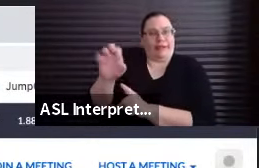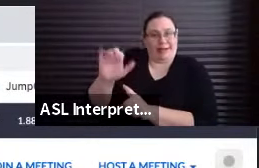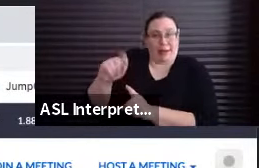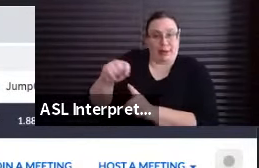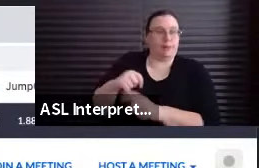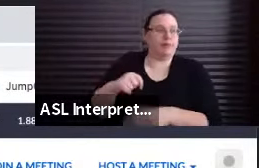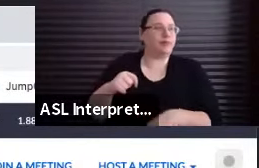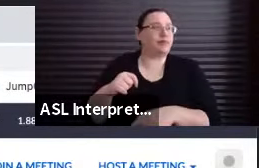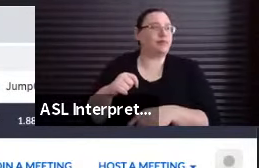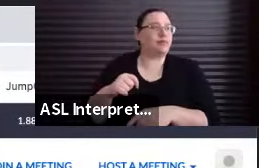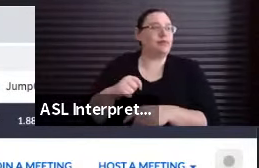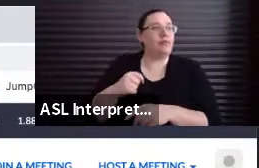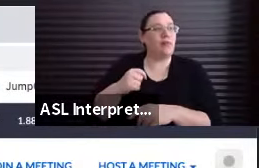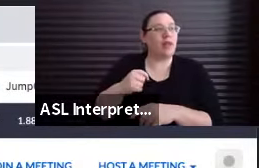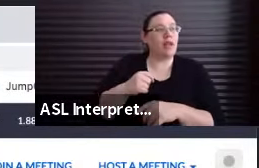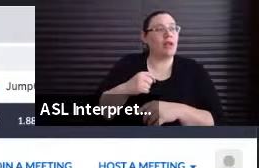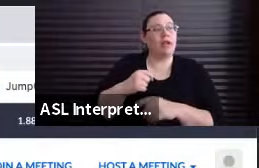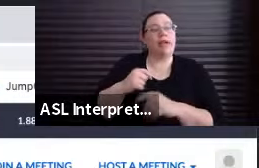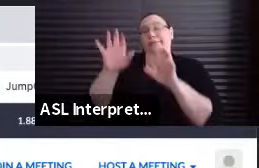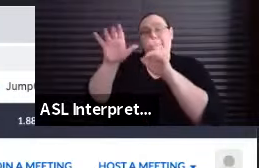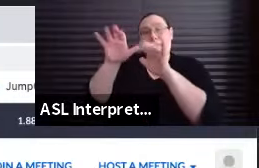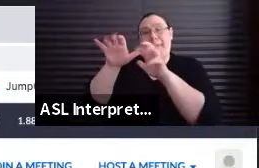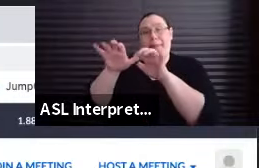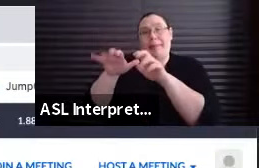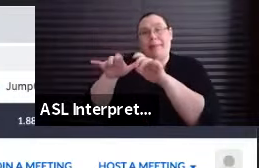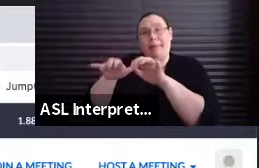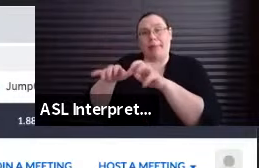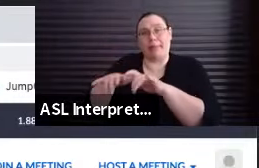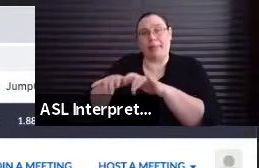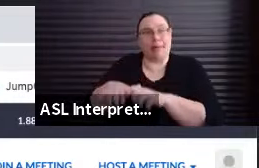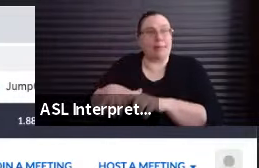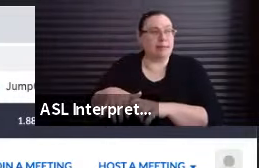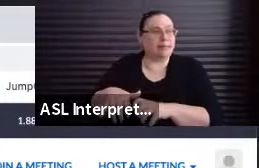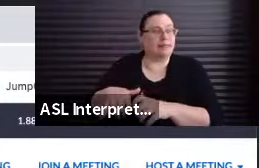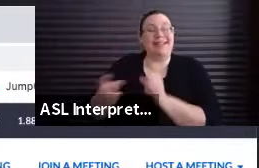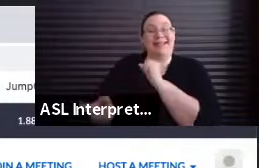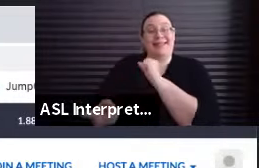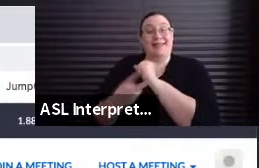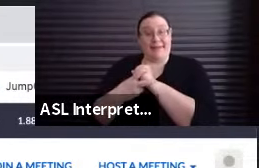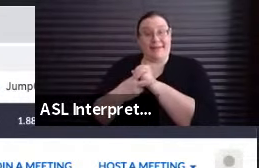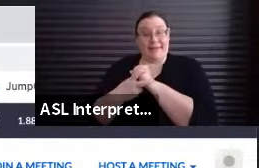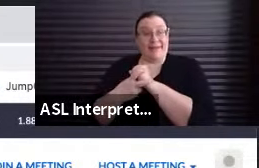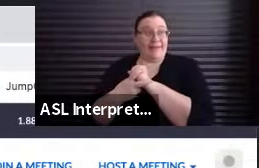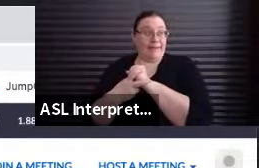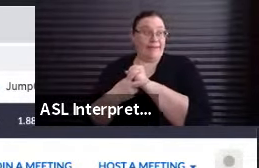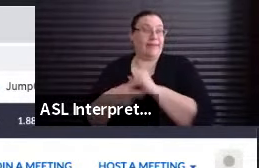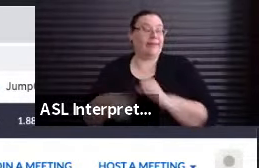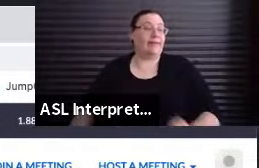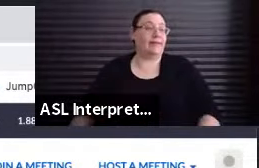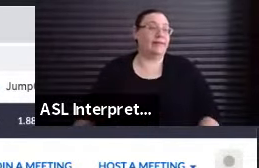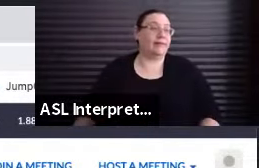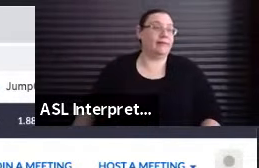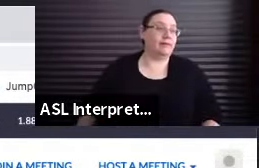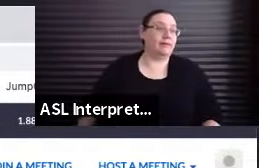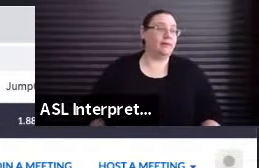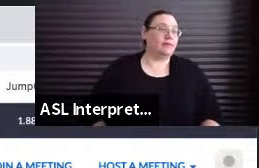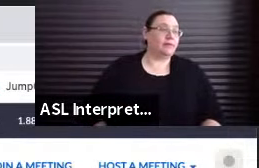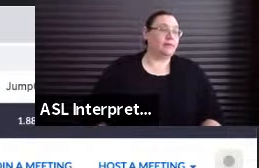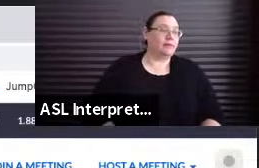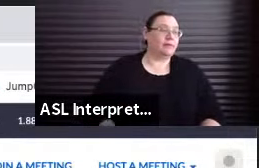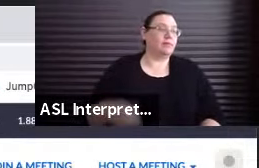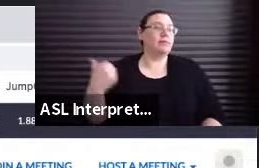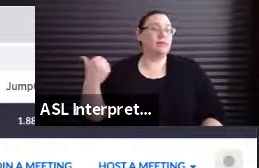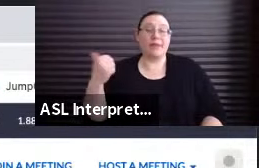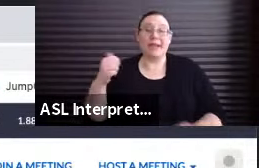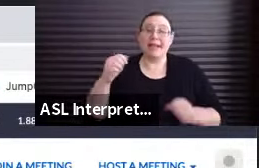you will enter all this information in, and then you hit save. And you see here, there is the